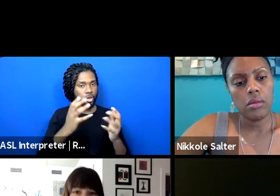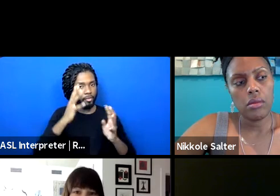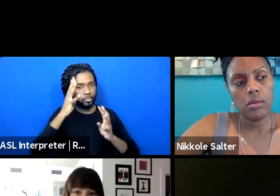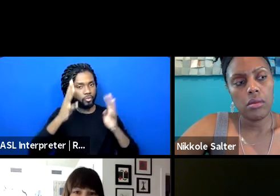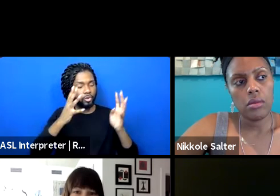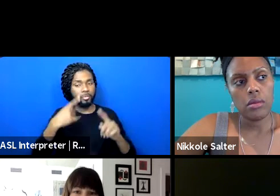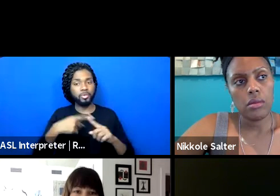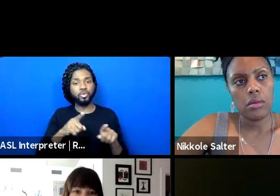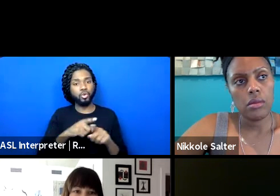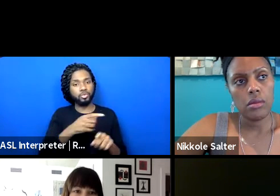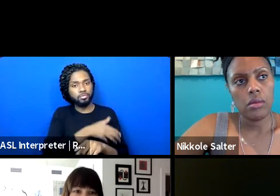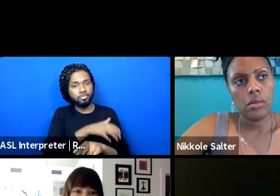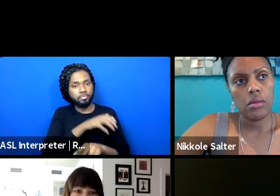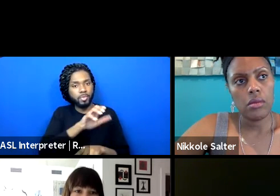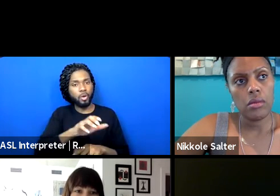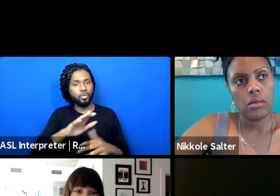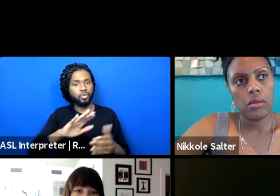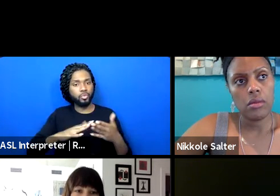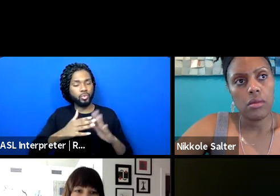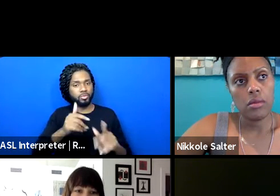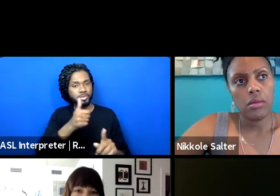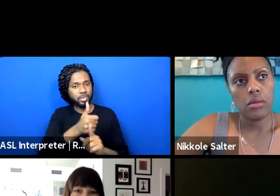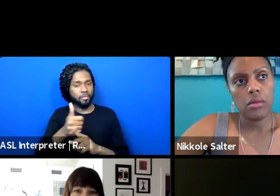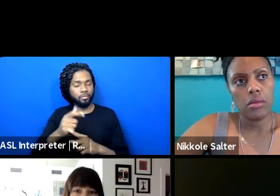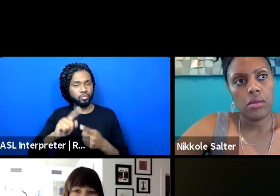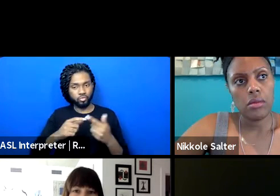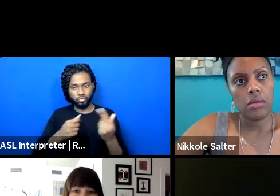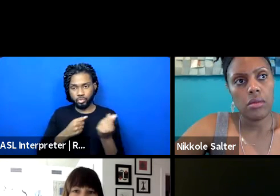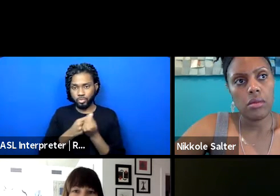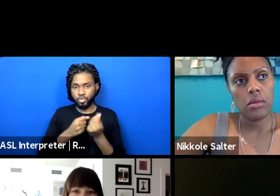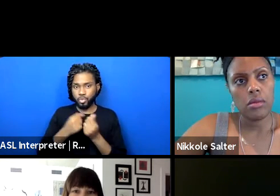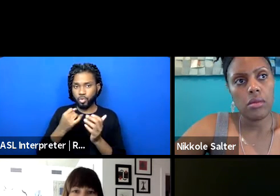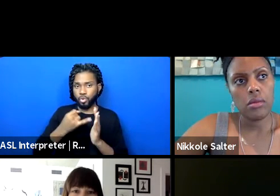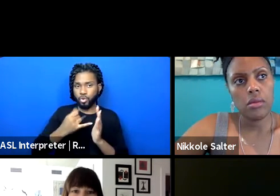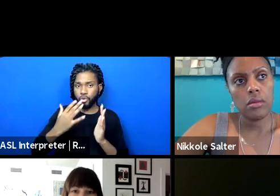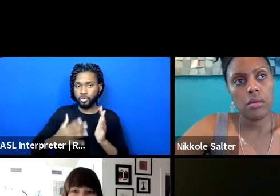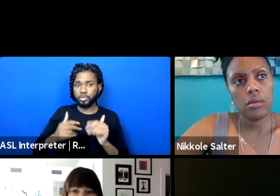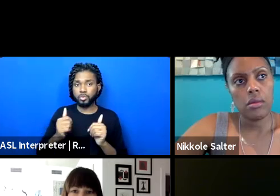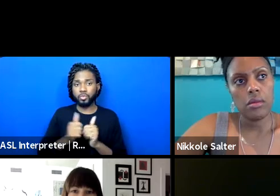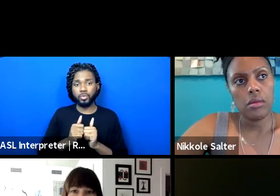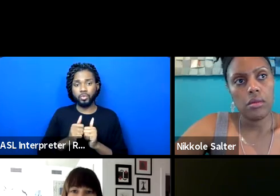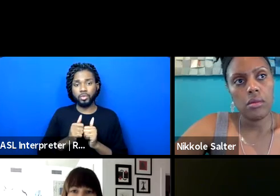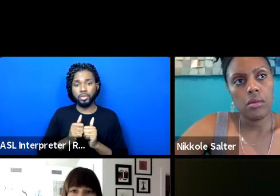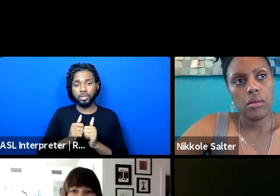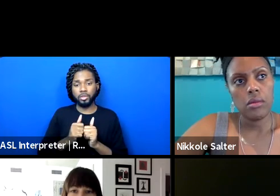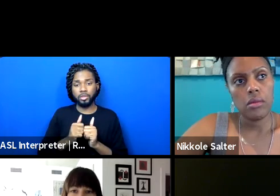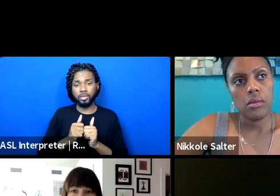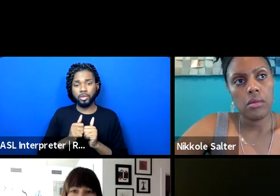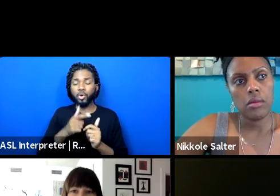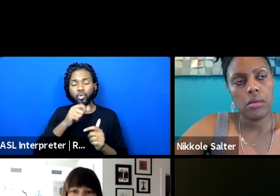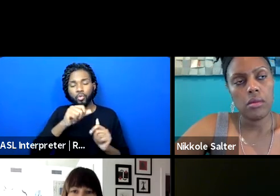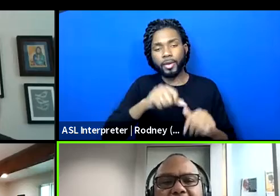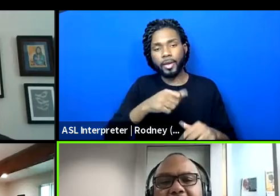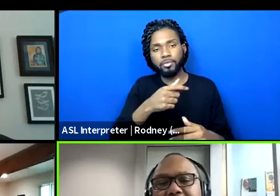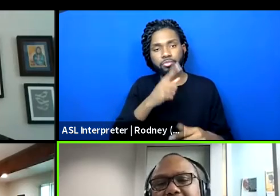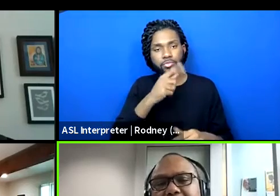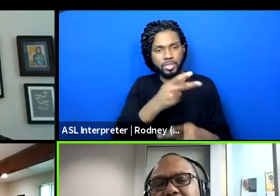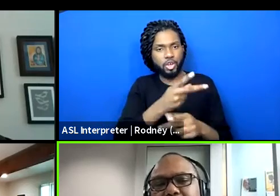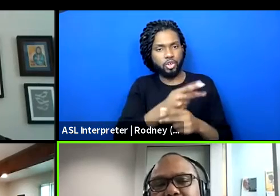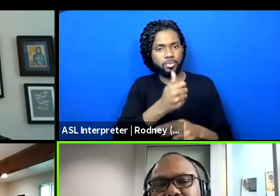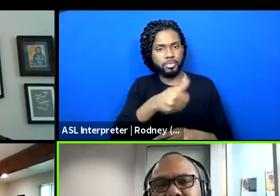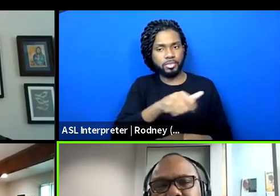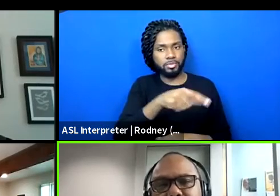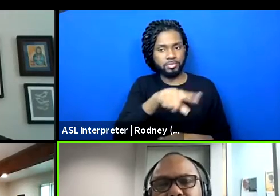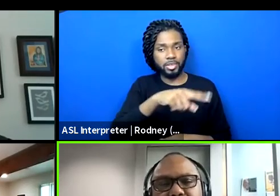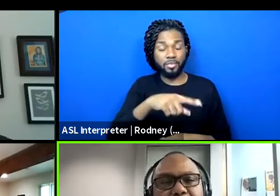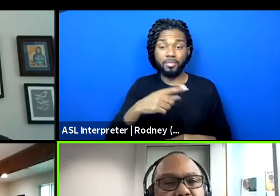powering communities to actually support artists with that were able to retain themselves in those areas. And I think